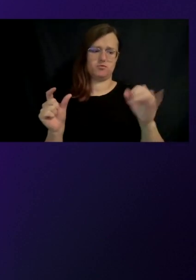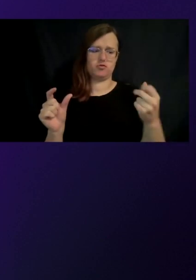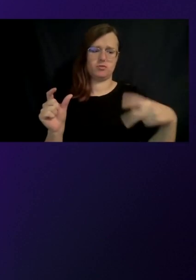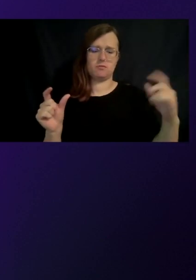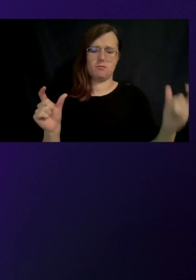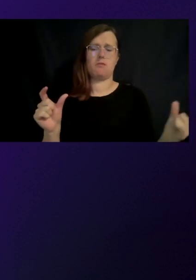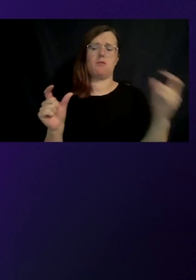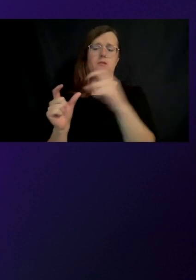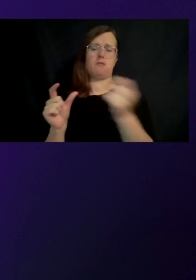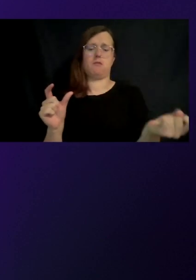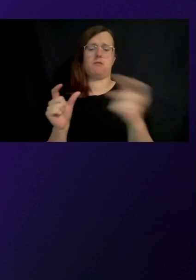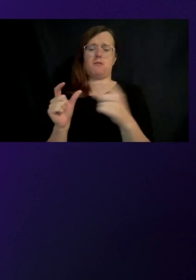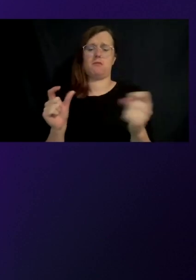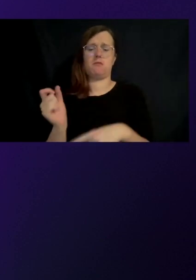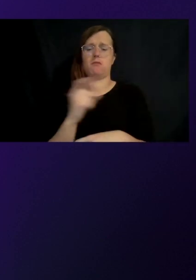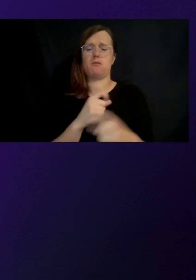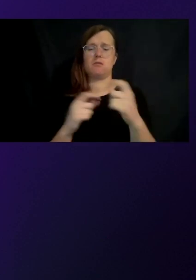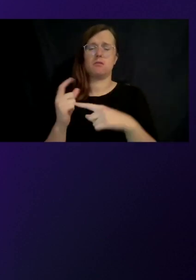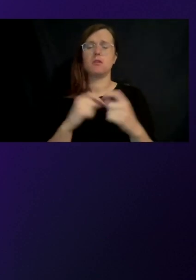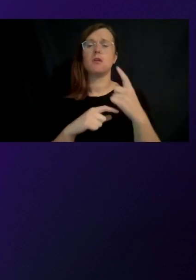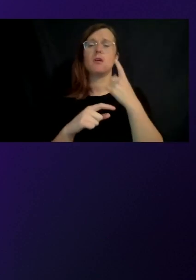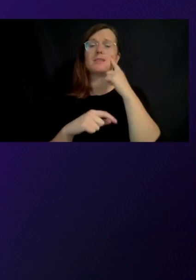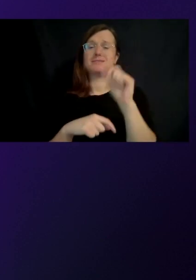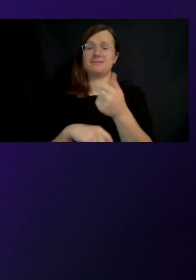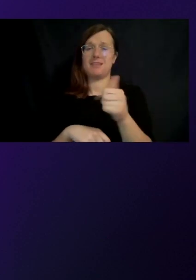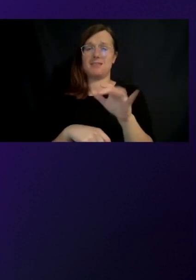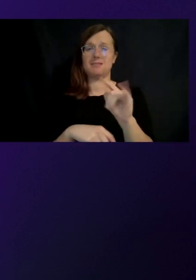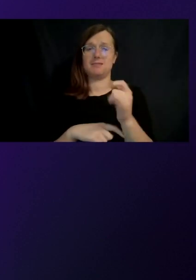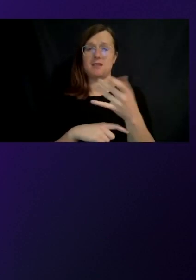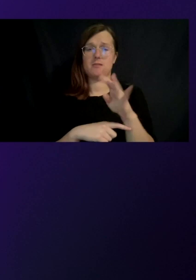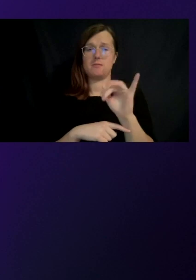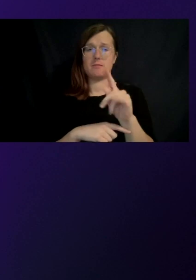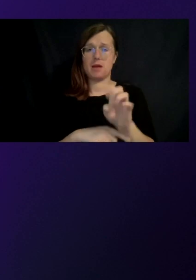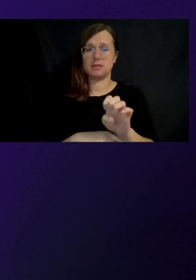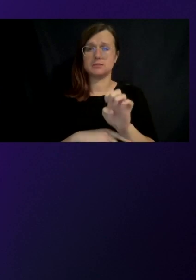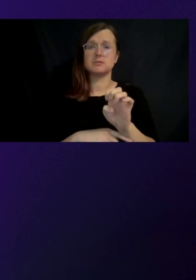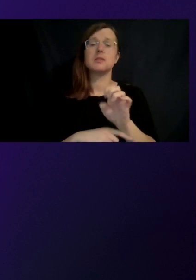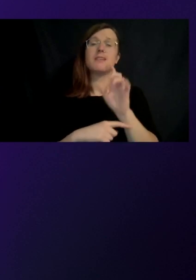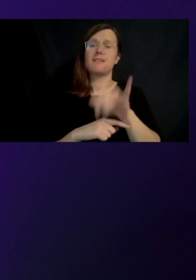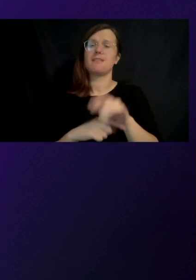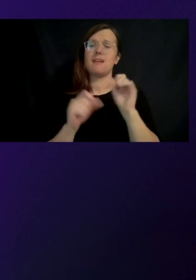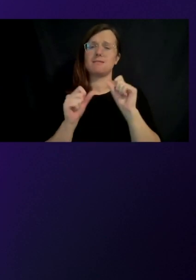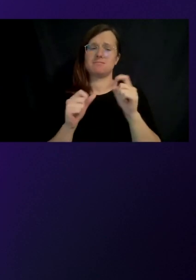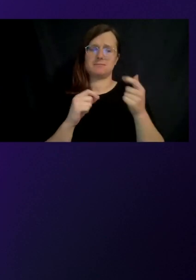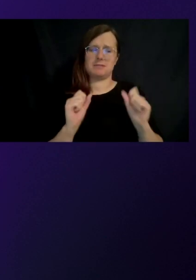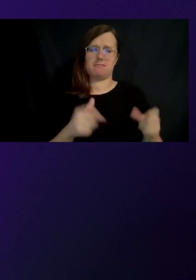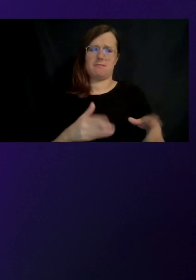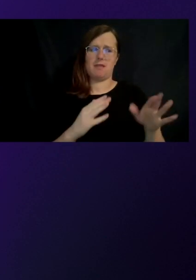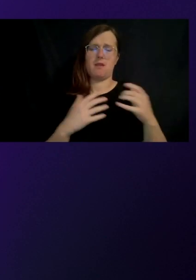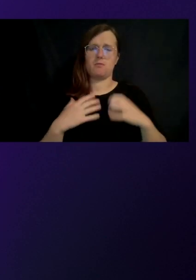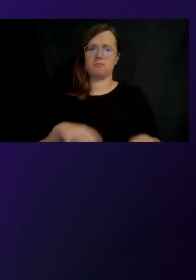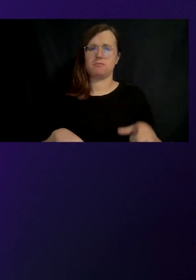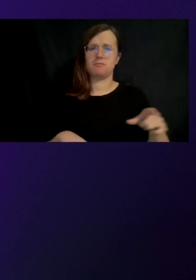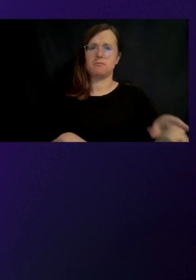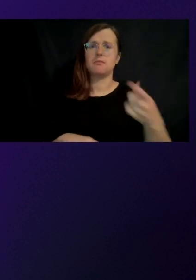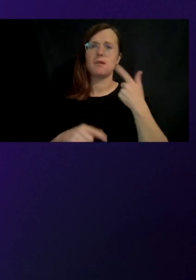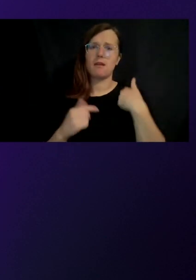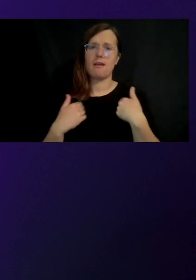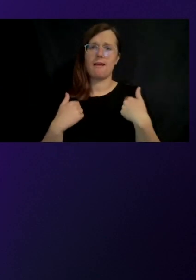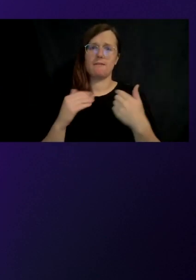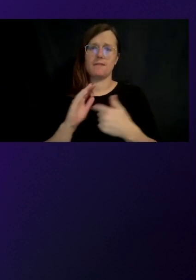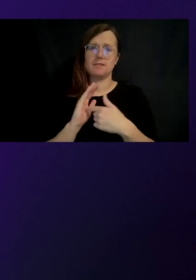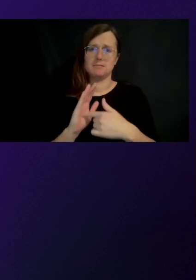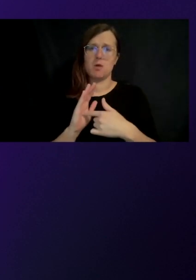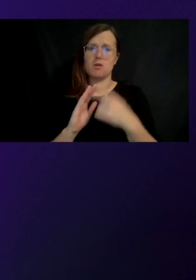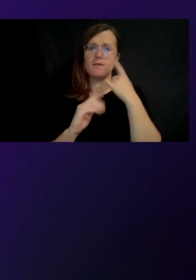10 terabytes a second across an instance. And this enables our customers to run a single model of more than 200 billion parameters